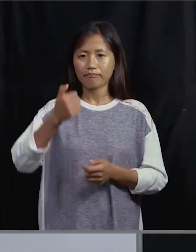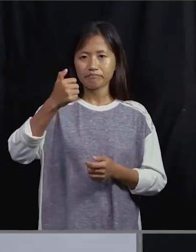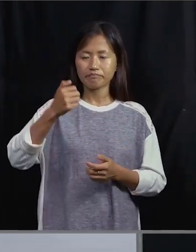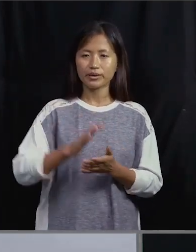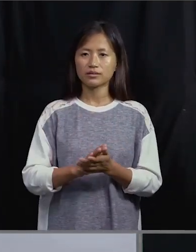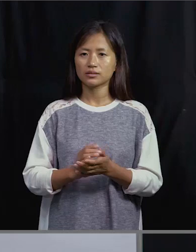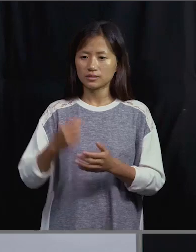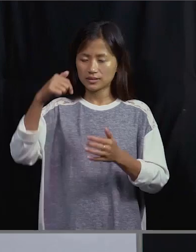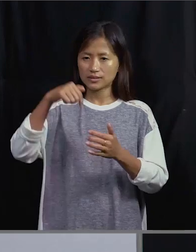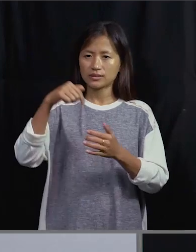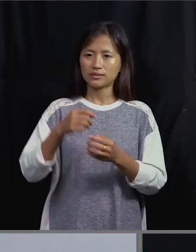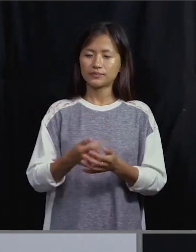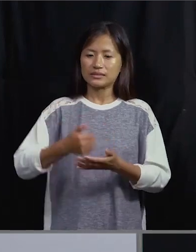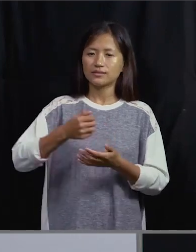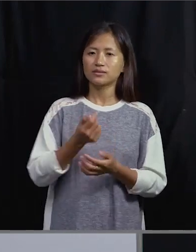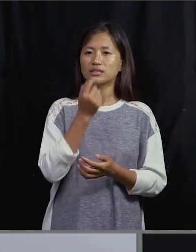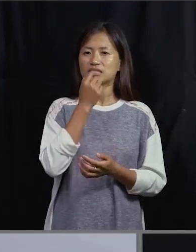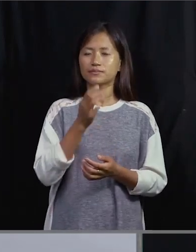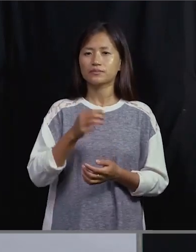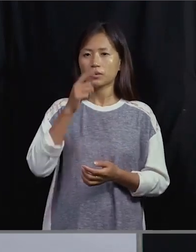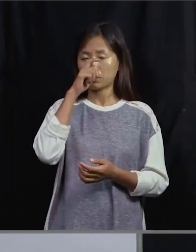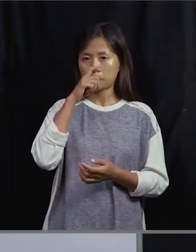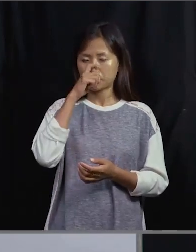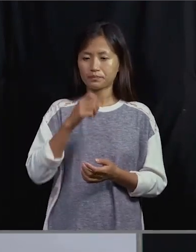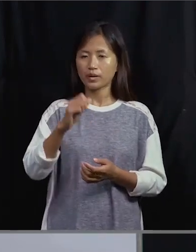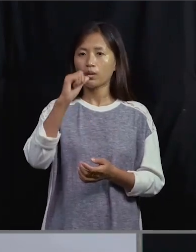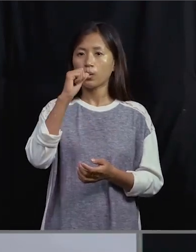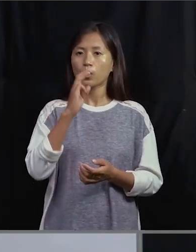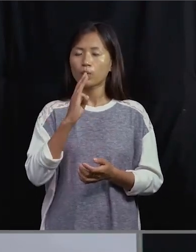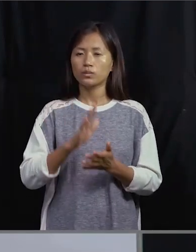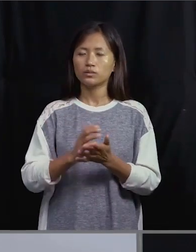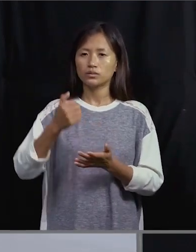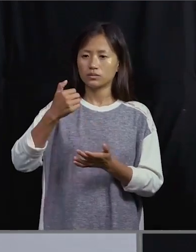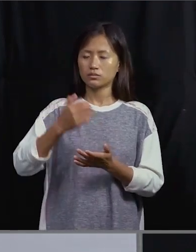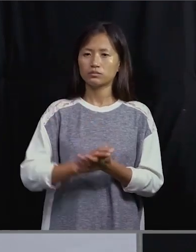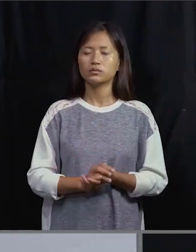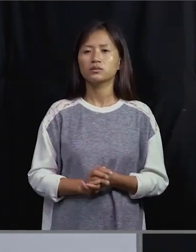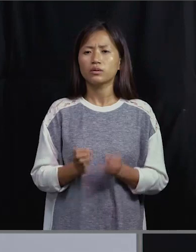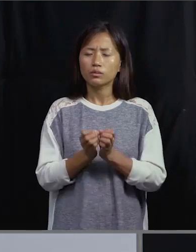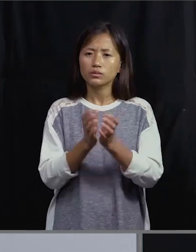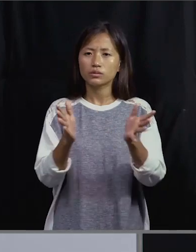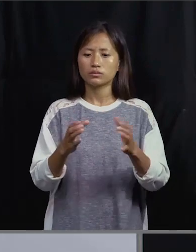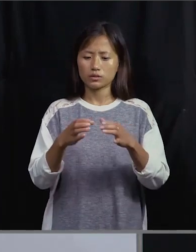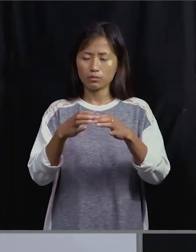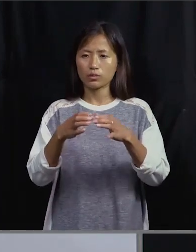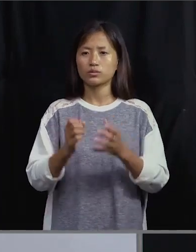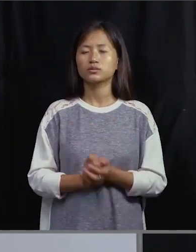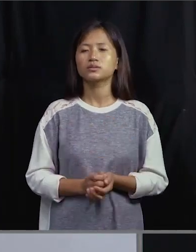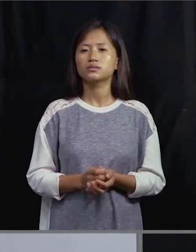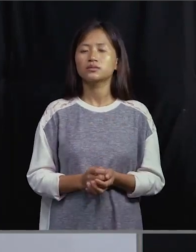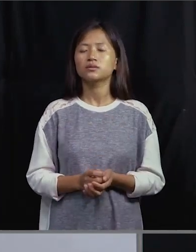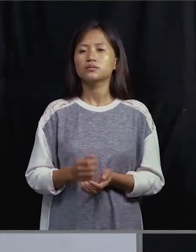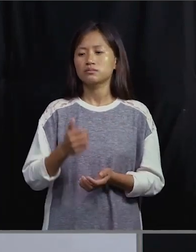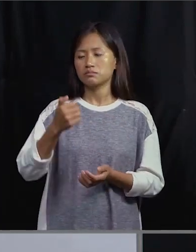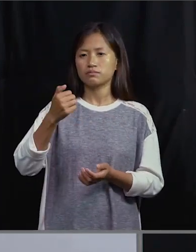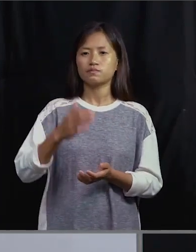Without ingpen, ingot is also not useful. Without ingot, ingpen is also